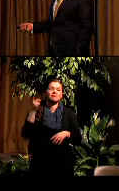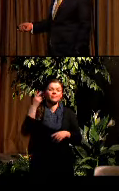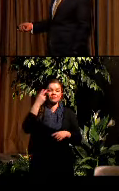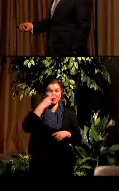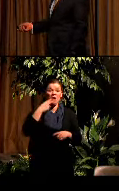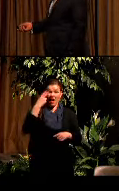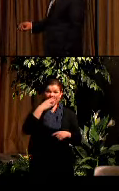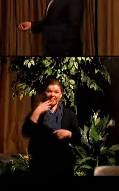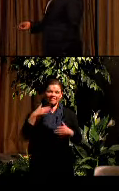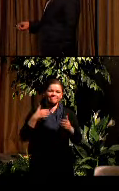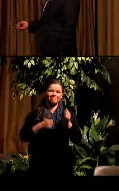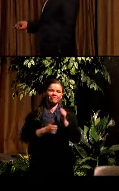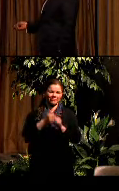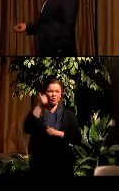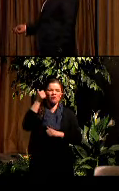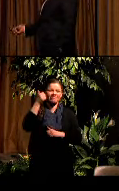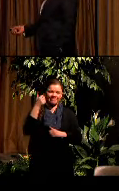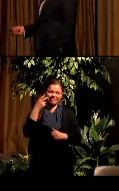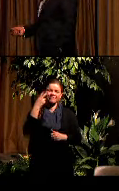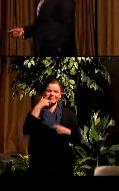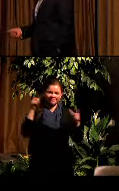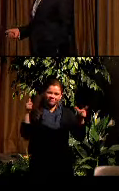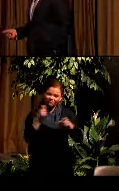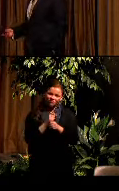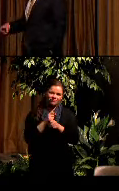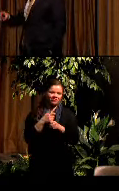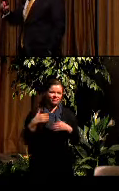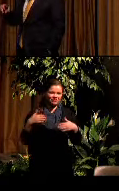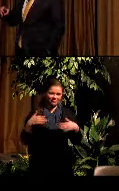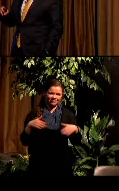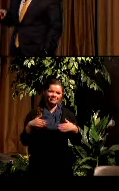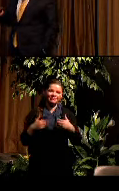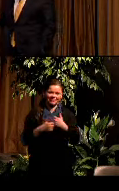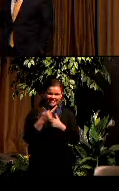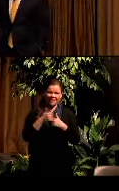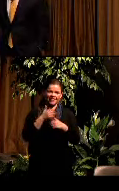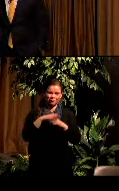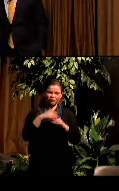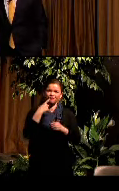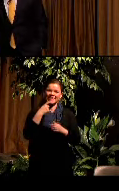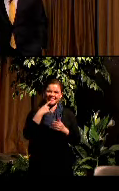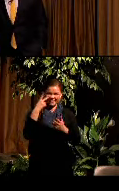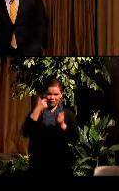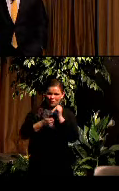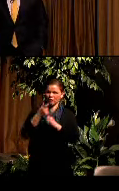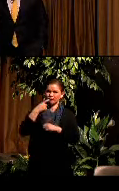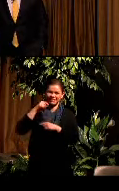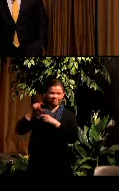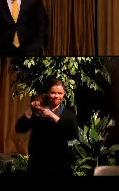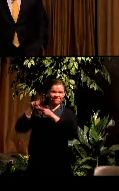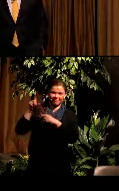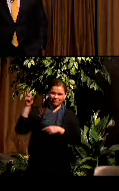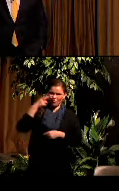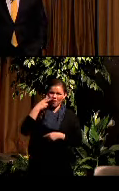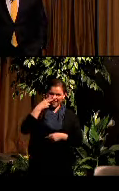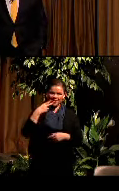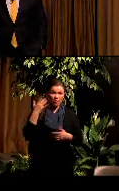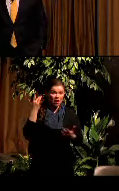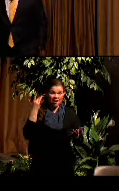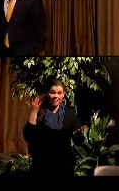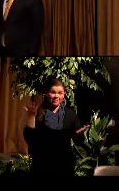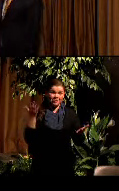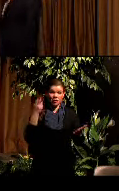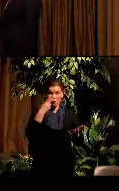list. And that's because Hawaii, our own state, a state in the United States, is actually what